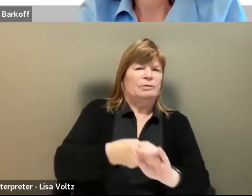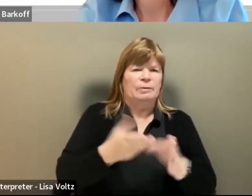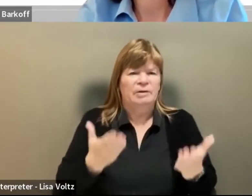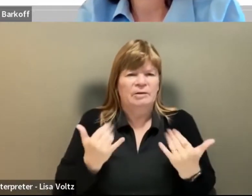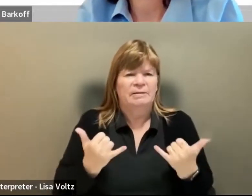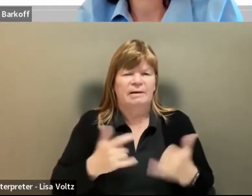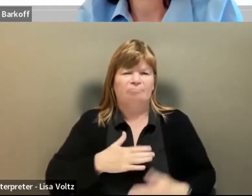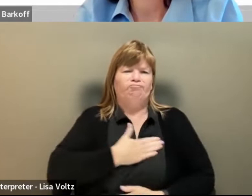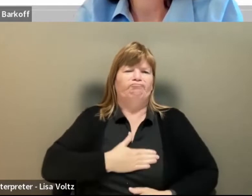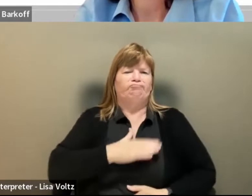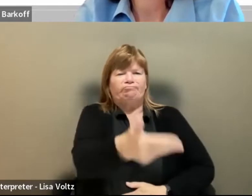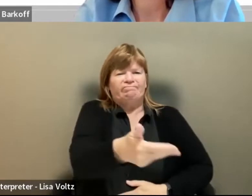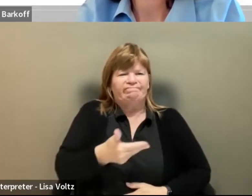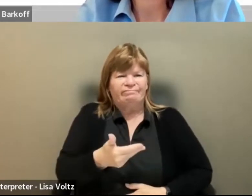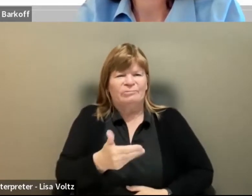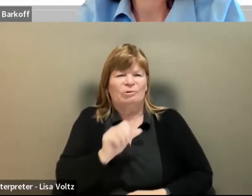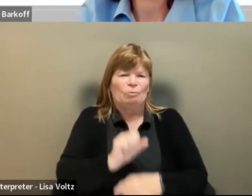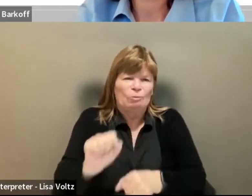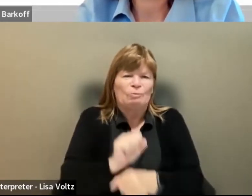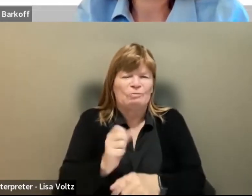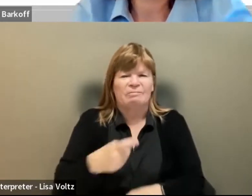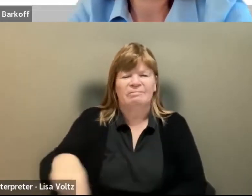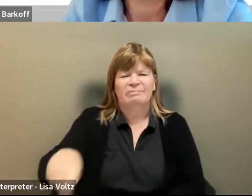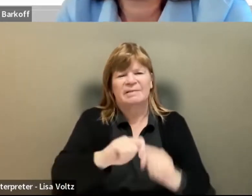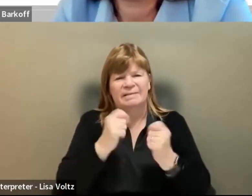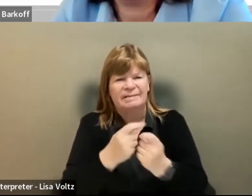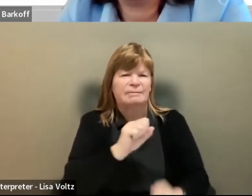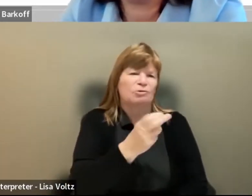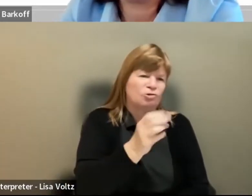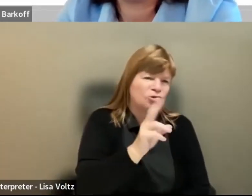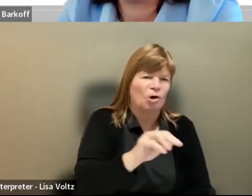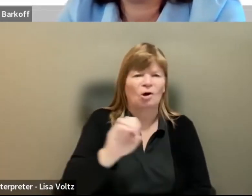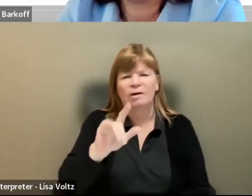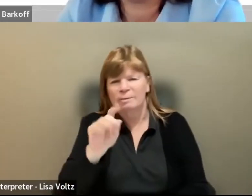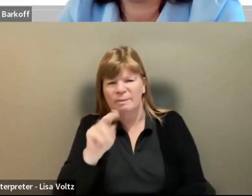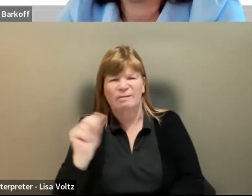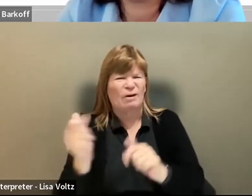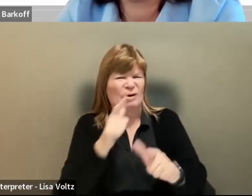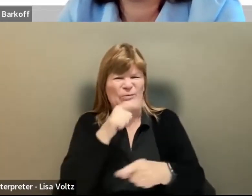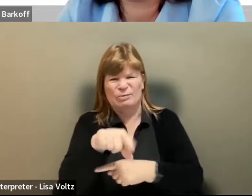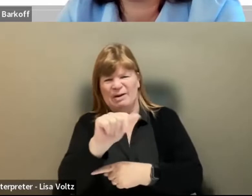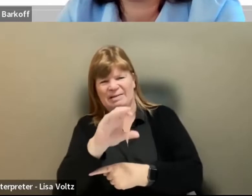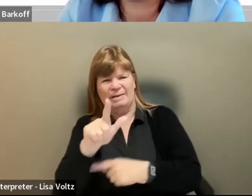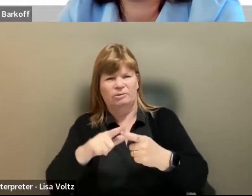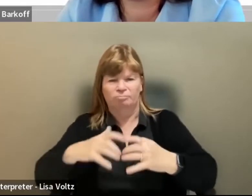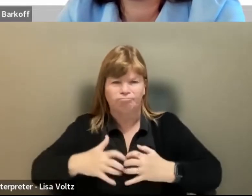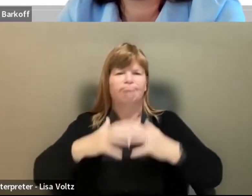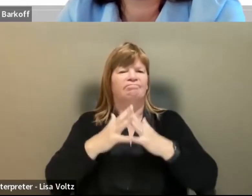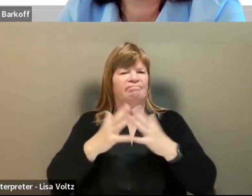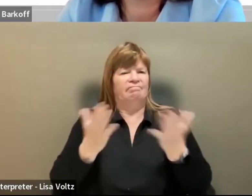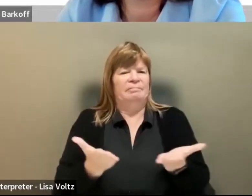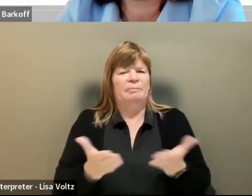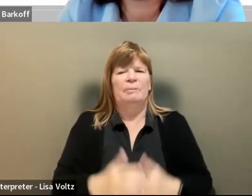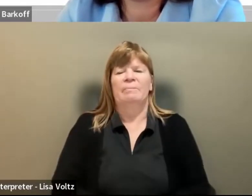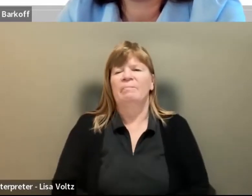the invitation and the hard work that our team here, Sean, Elizabeth, and everyone else at ACL has done to get this together. I'm just going